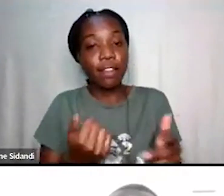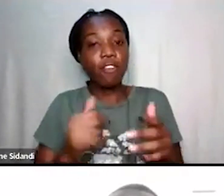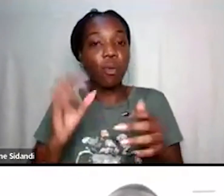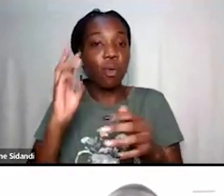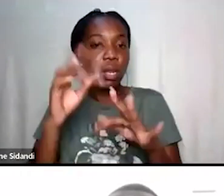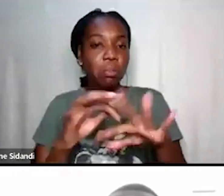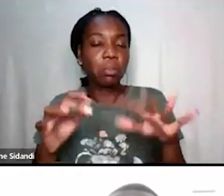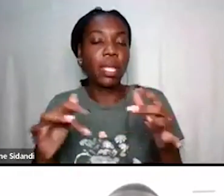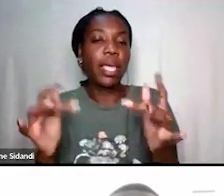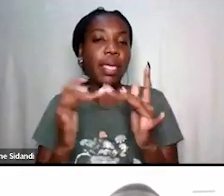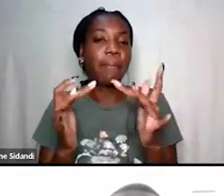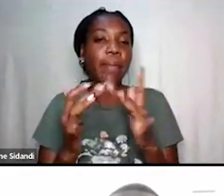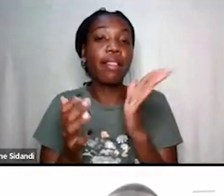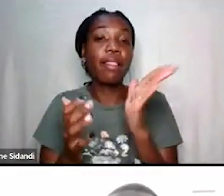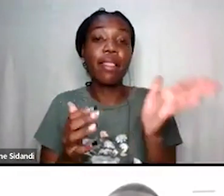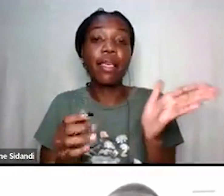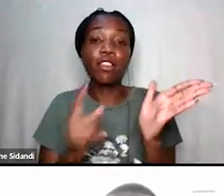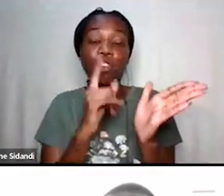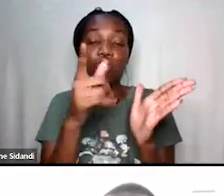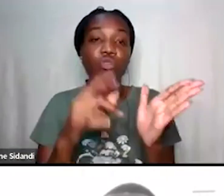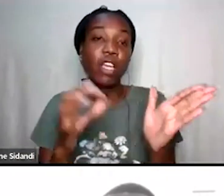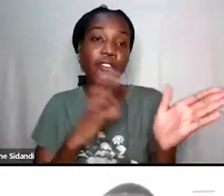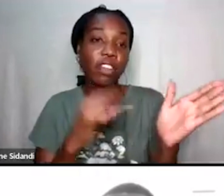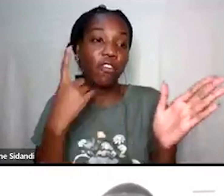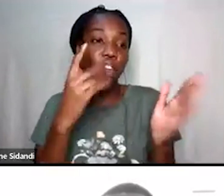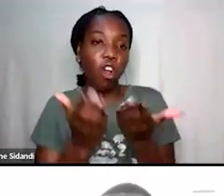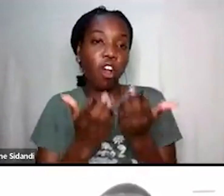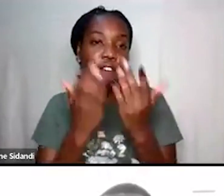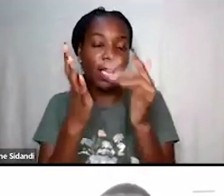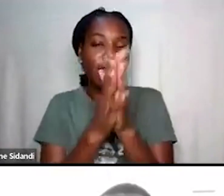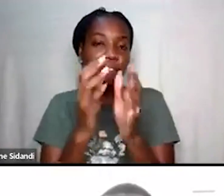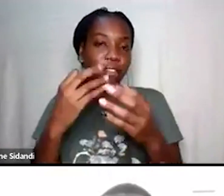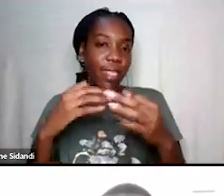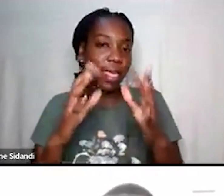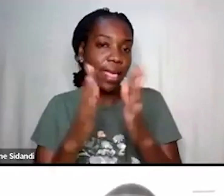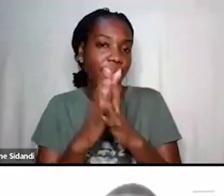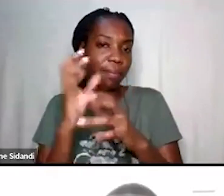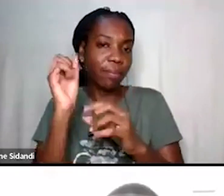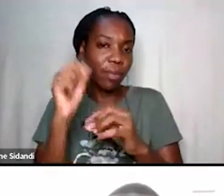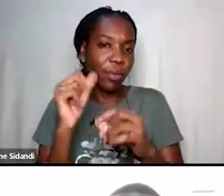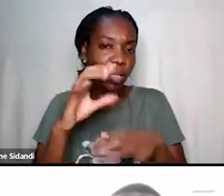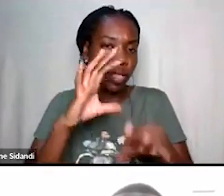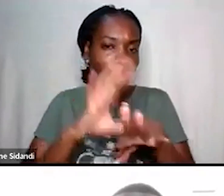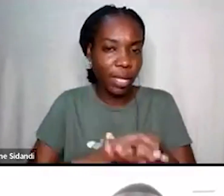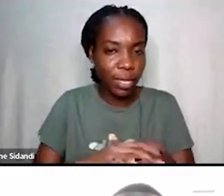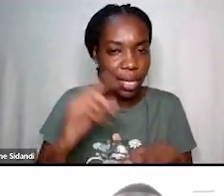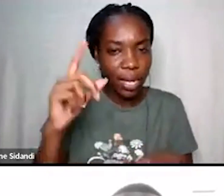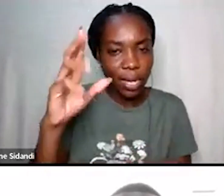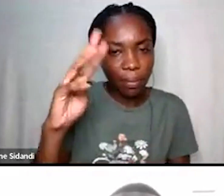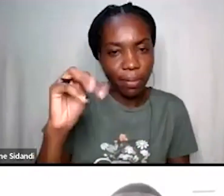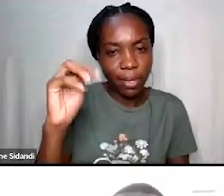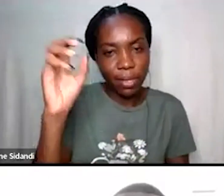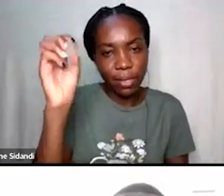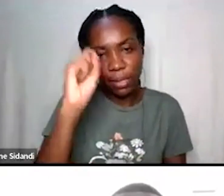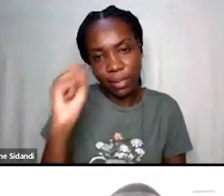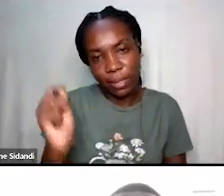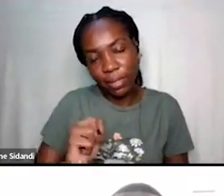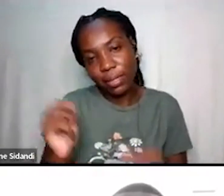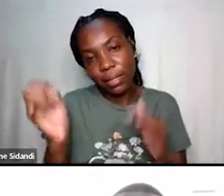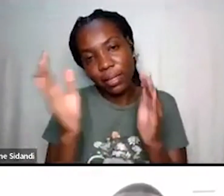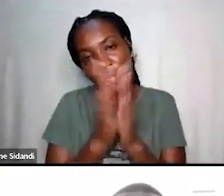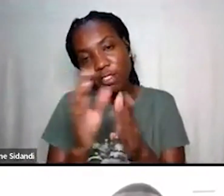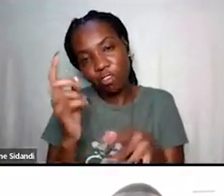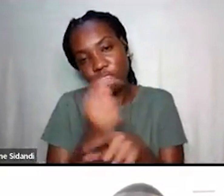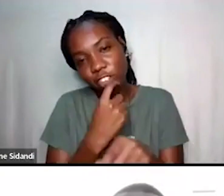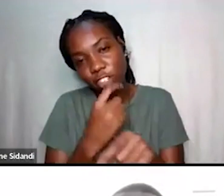the chat. Please take advantage of the offers, and they're free, and you can get on their LMS, which you can train on your own pace. They give